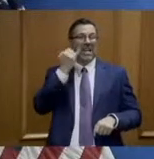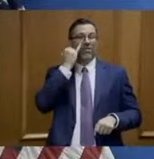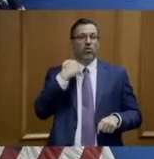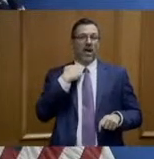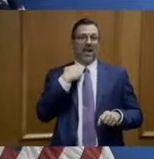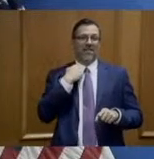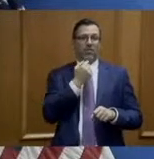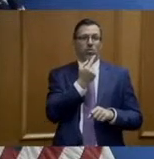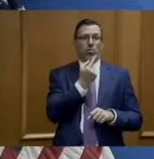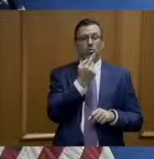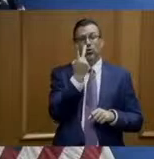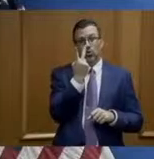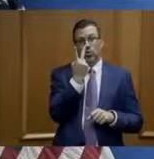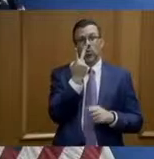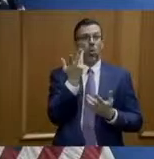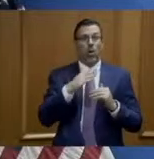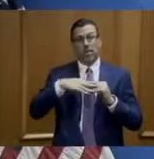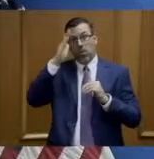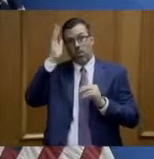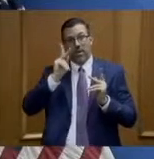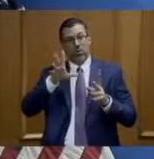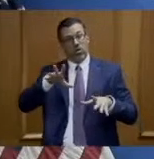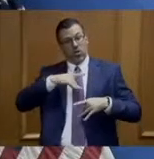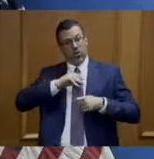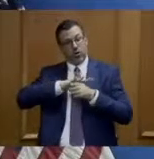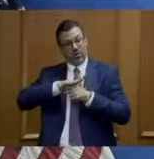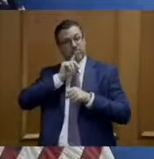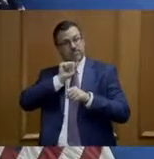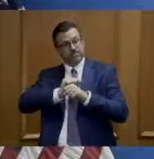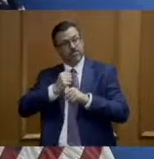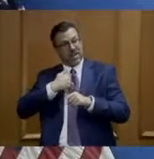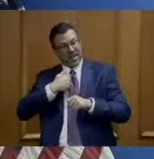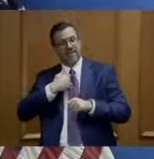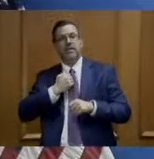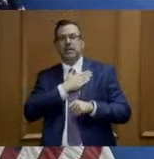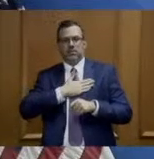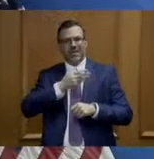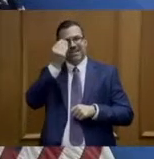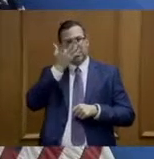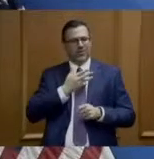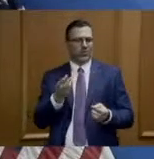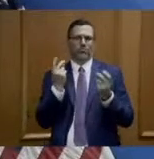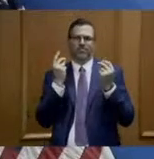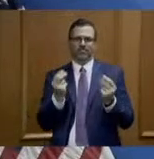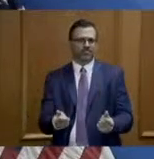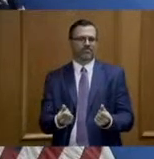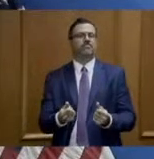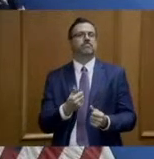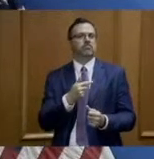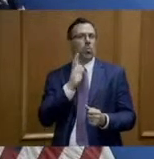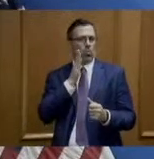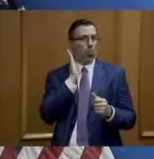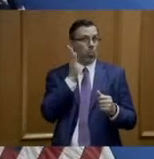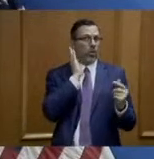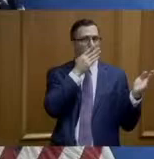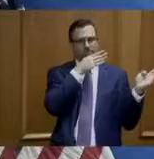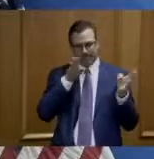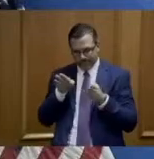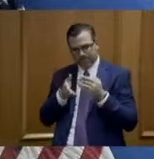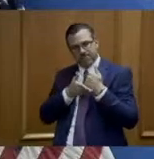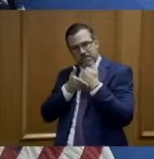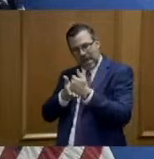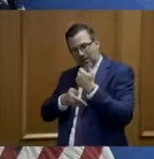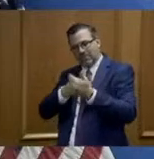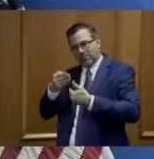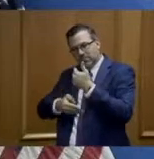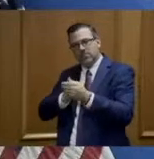why we, within 12 hours, are in that facility, working with them to develop an assessment of that